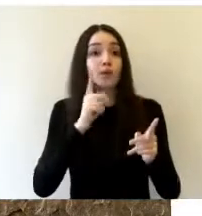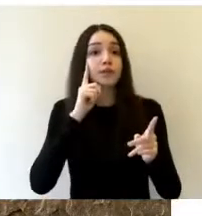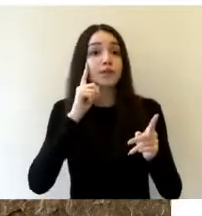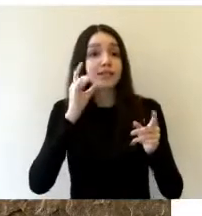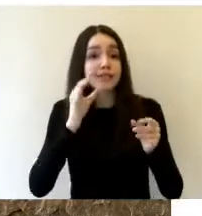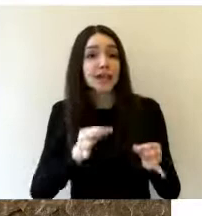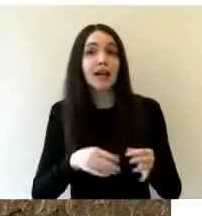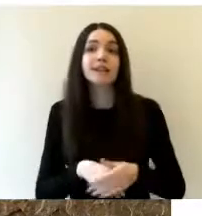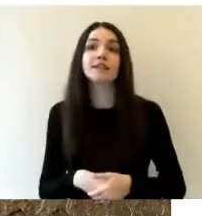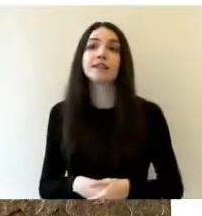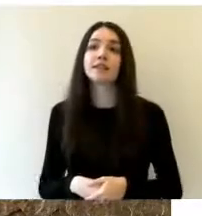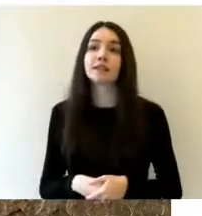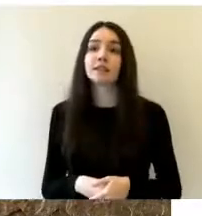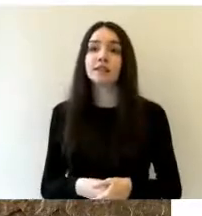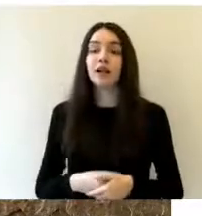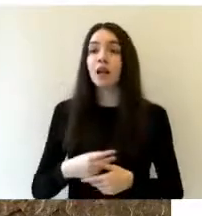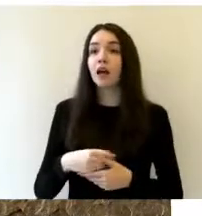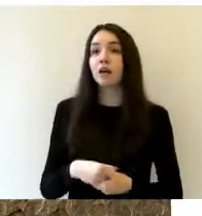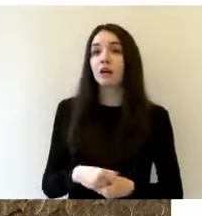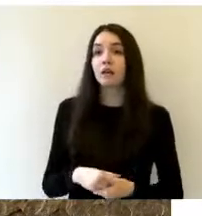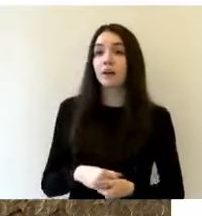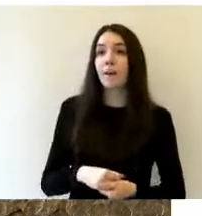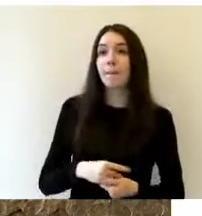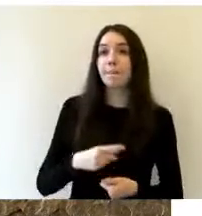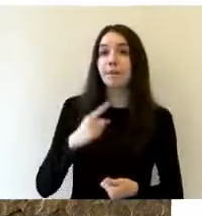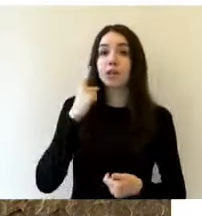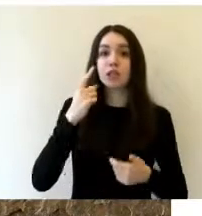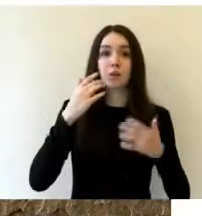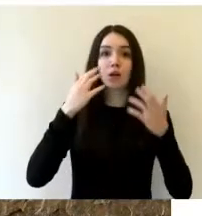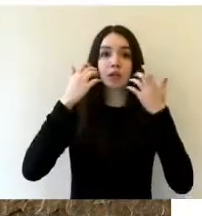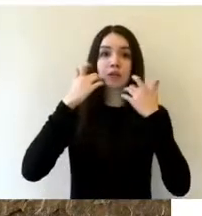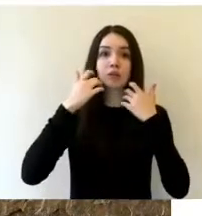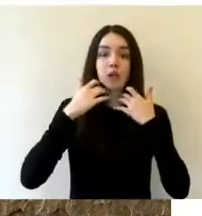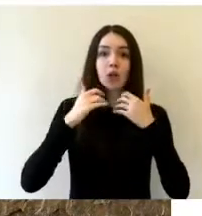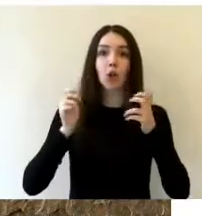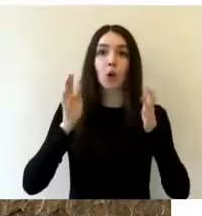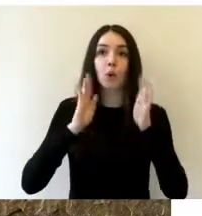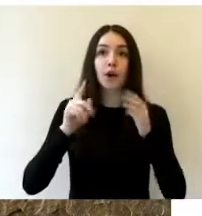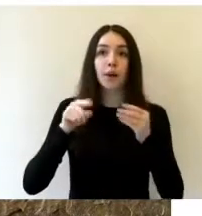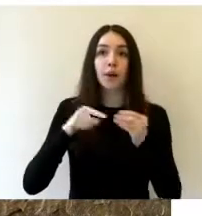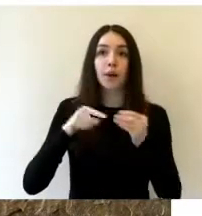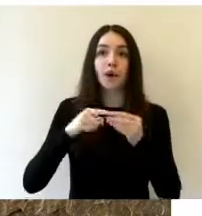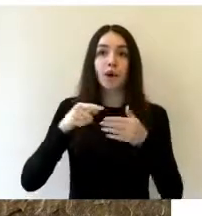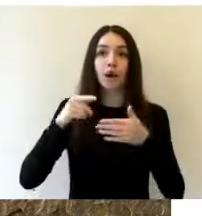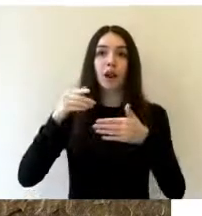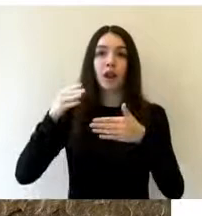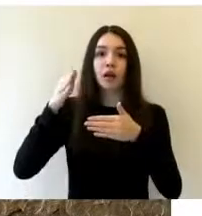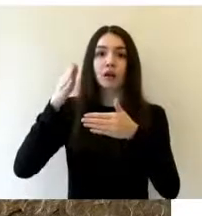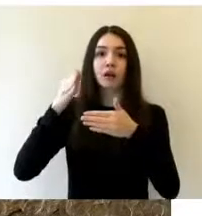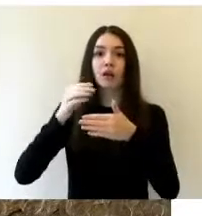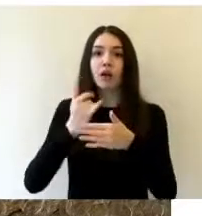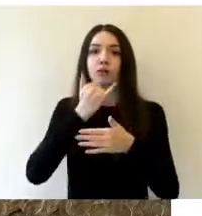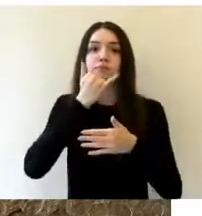Somebody sweated over the idea of possibly breaking the edge off of a national monument. Me, that was me.